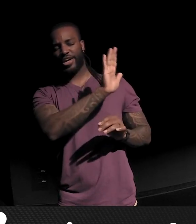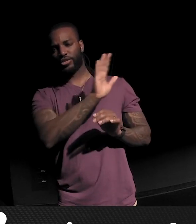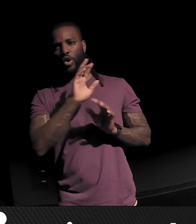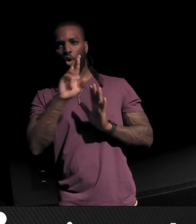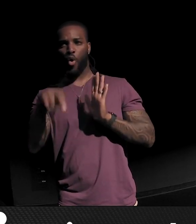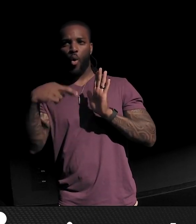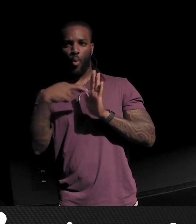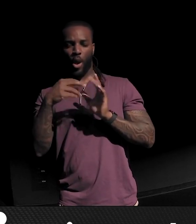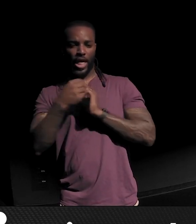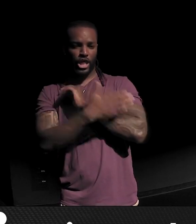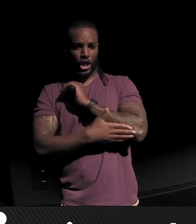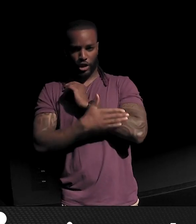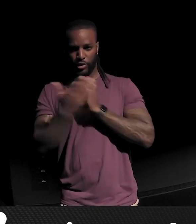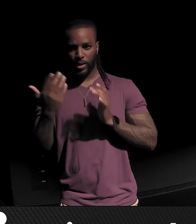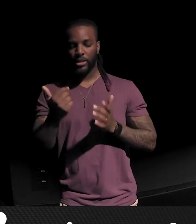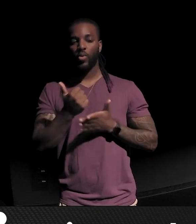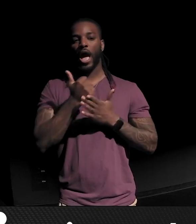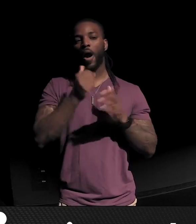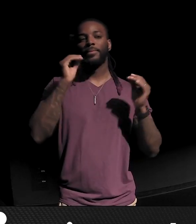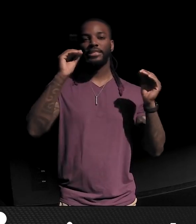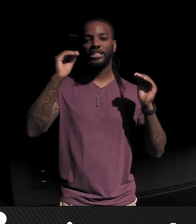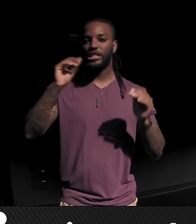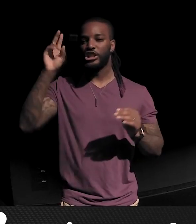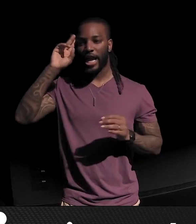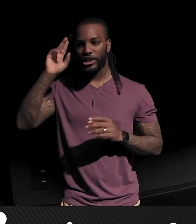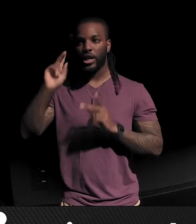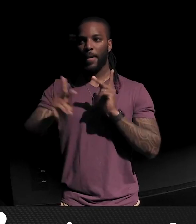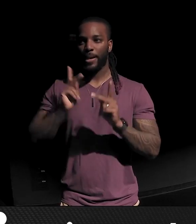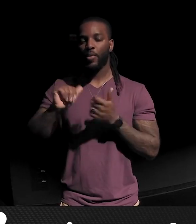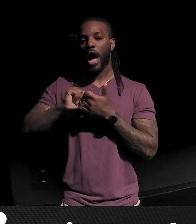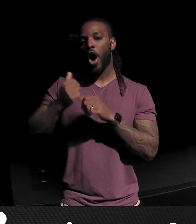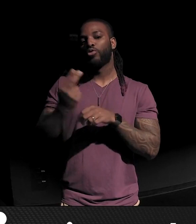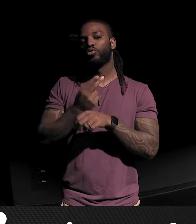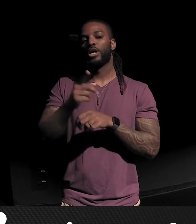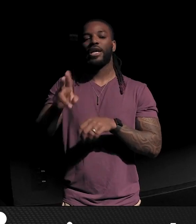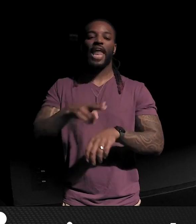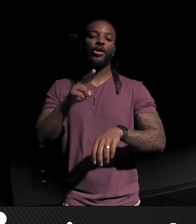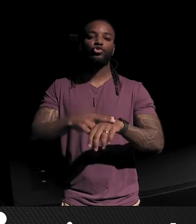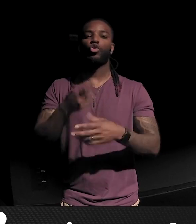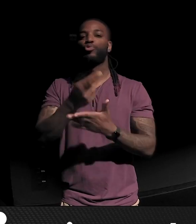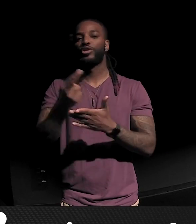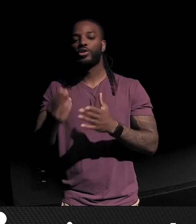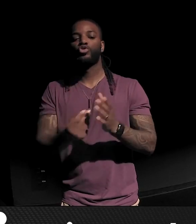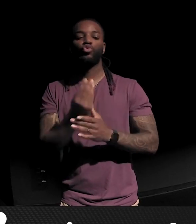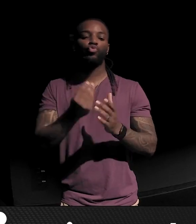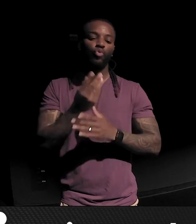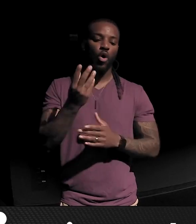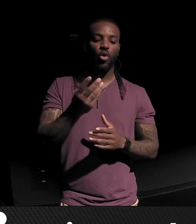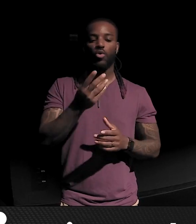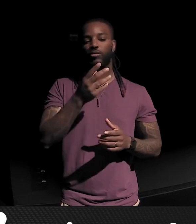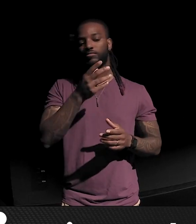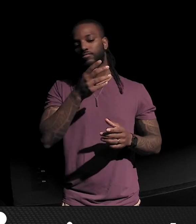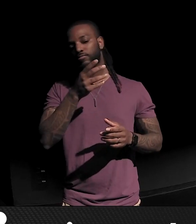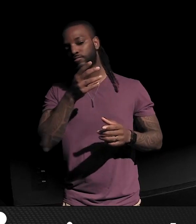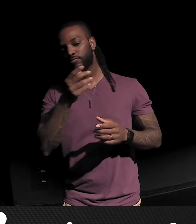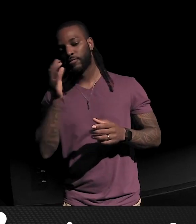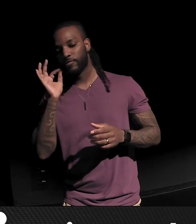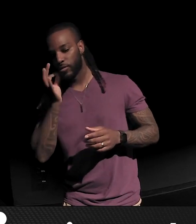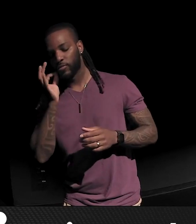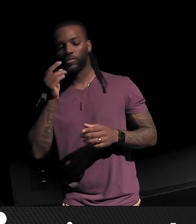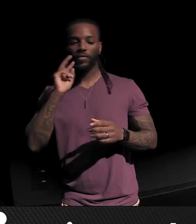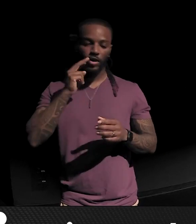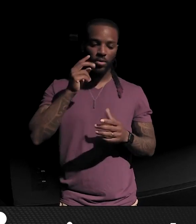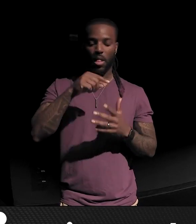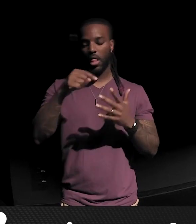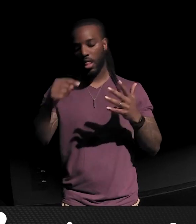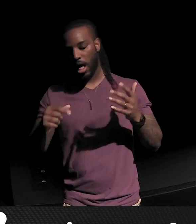country was to help teach Haitians how to use their natural resources to grow crops so they can feed themselves. And he went into a little bit of the